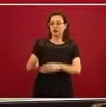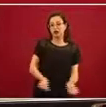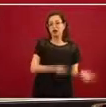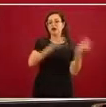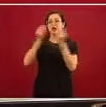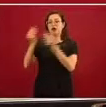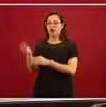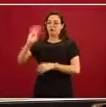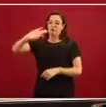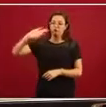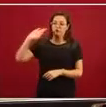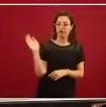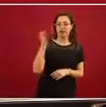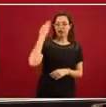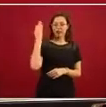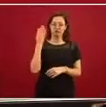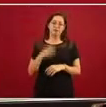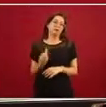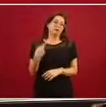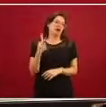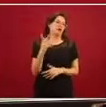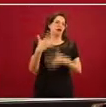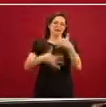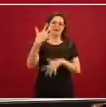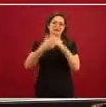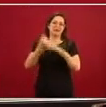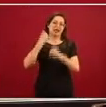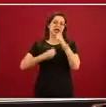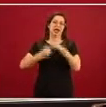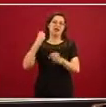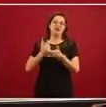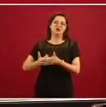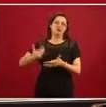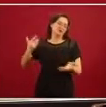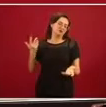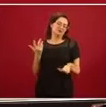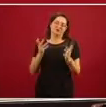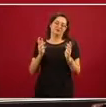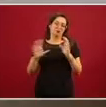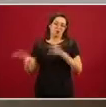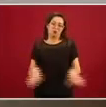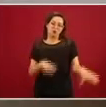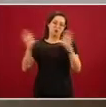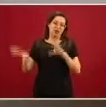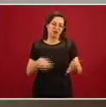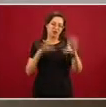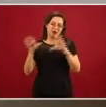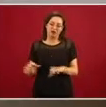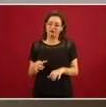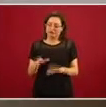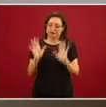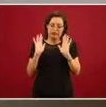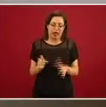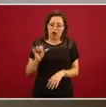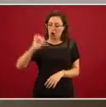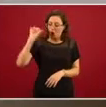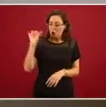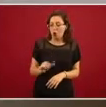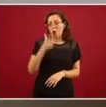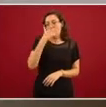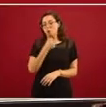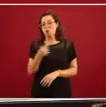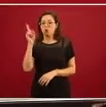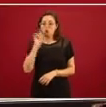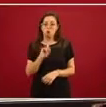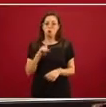the state office, sorry, would give it to the federal offices. But that was like 15, 20 years